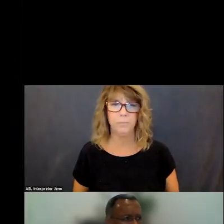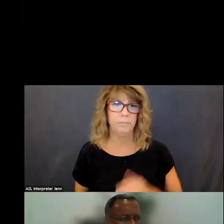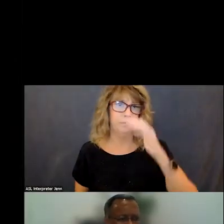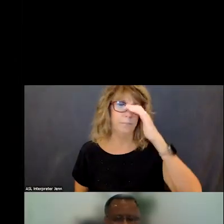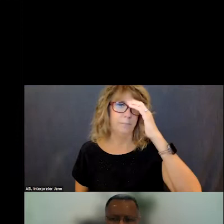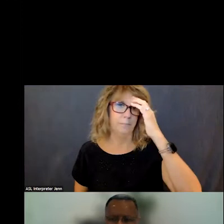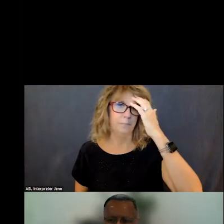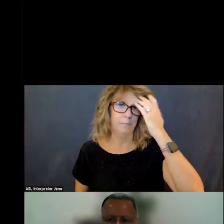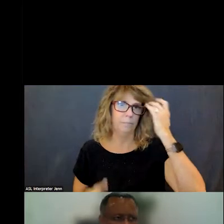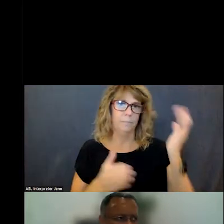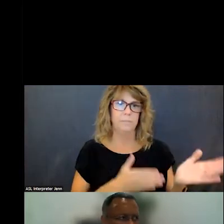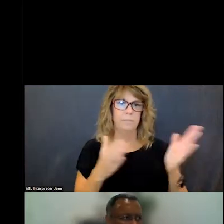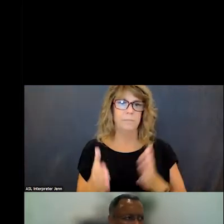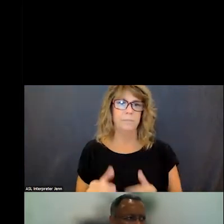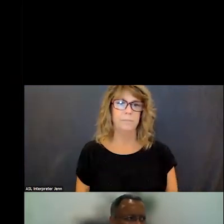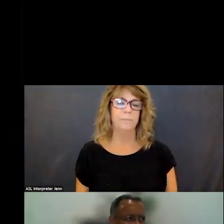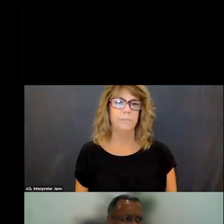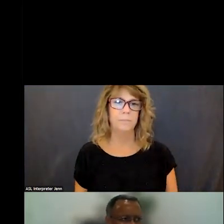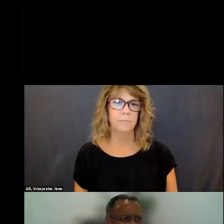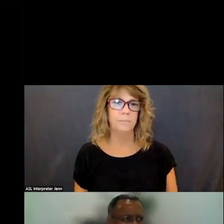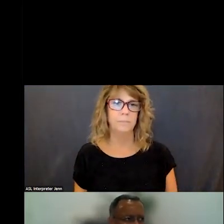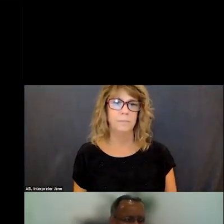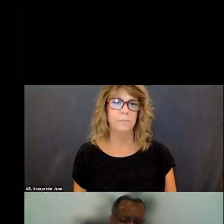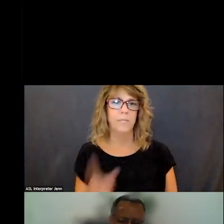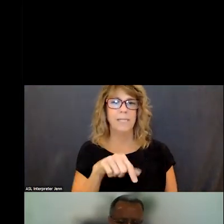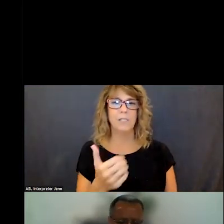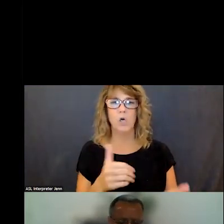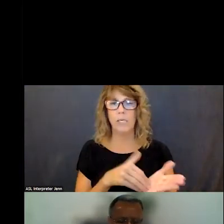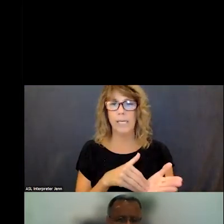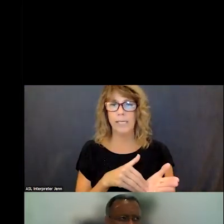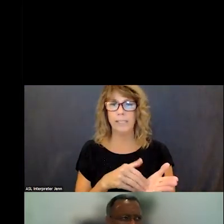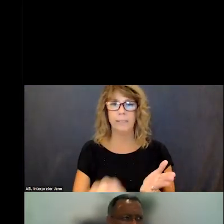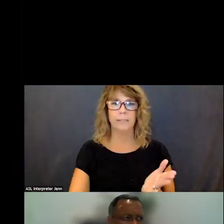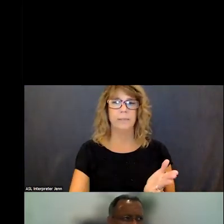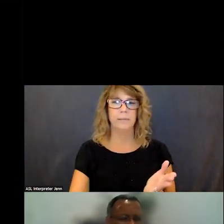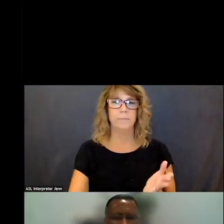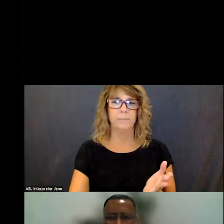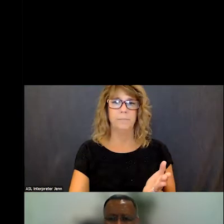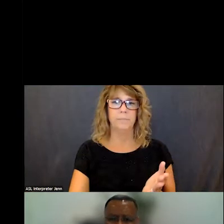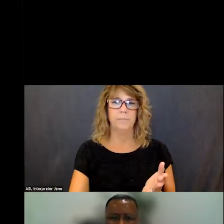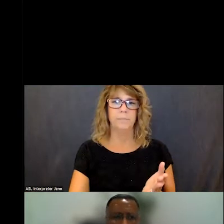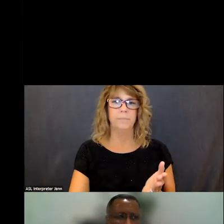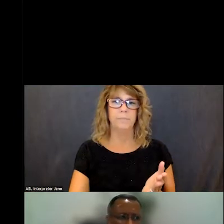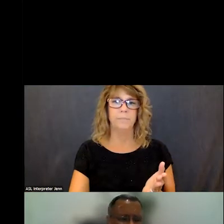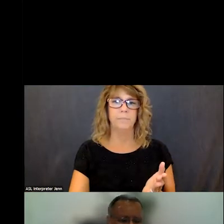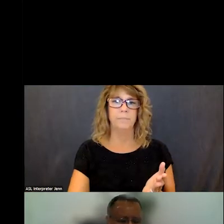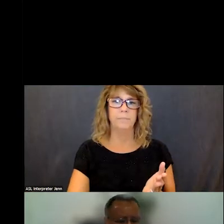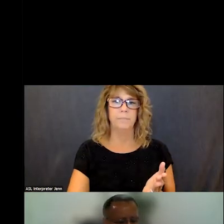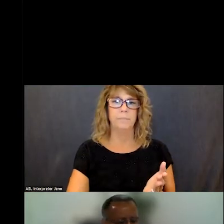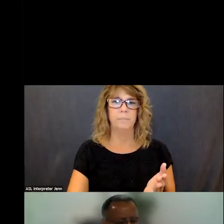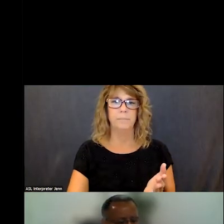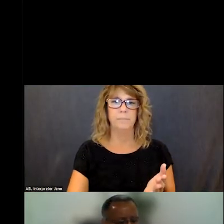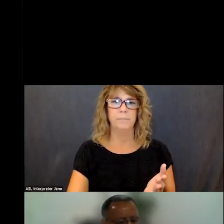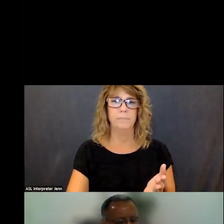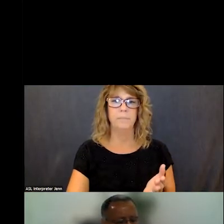go to the next slide, if you will. These are, again, responders in terms of the latest crisis news that we have available for